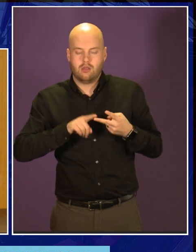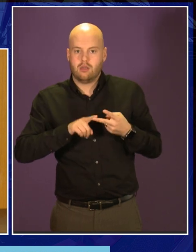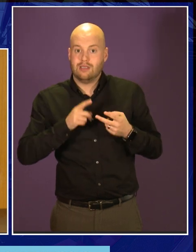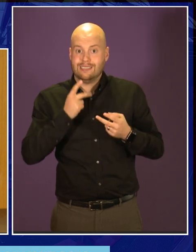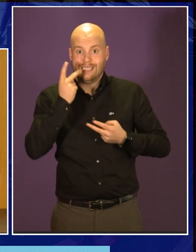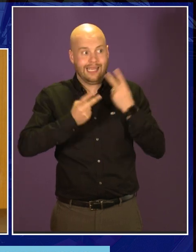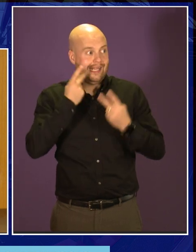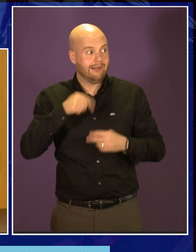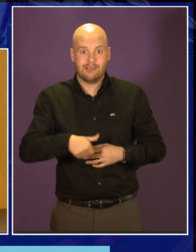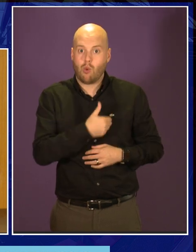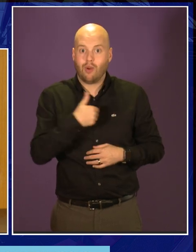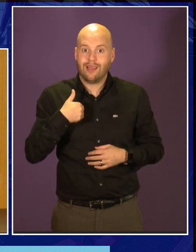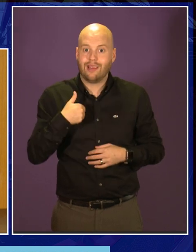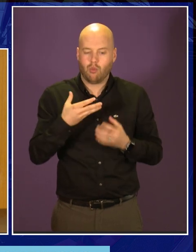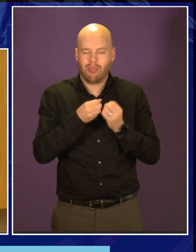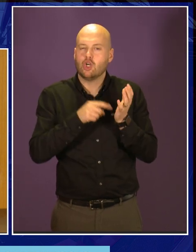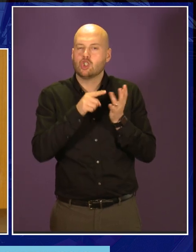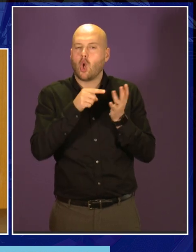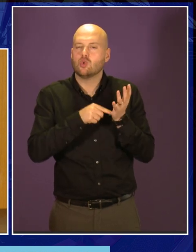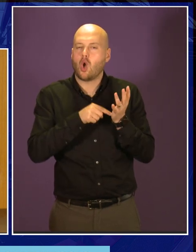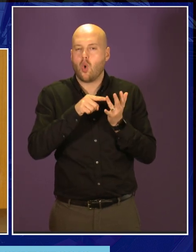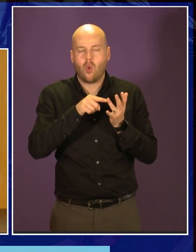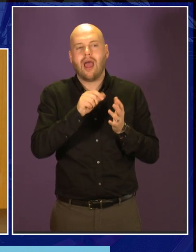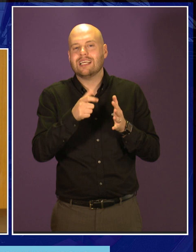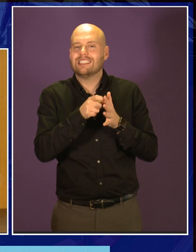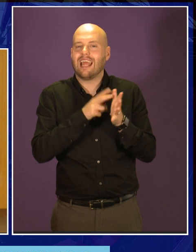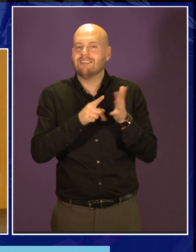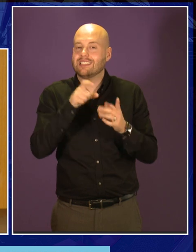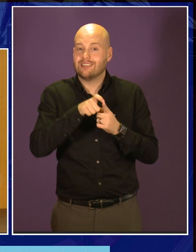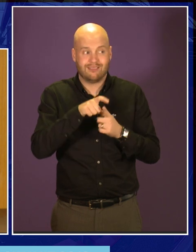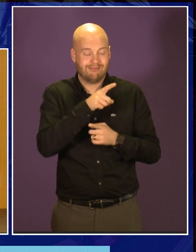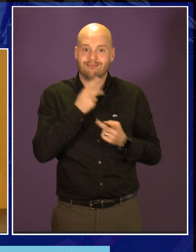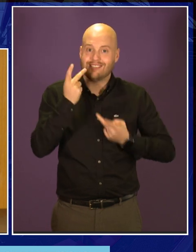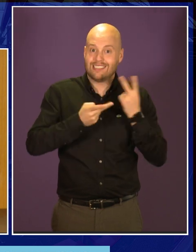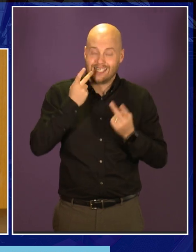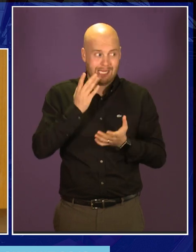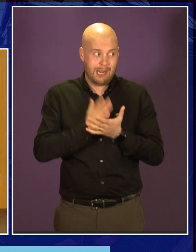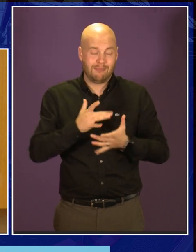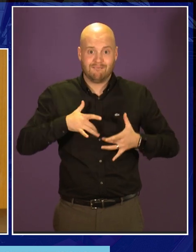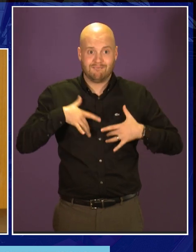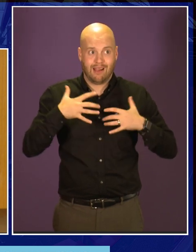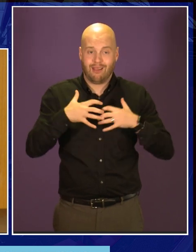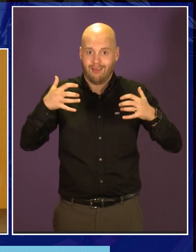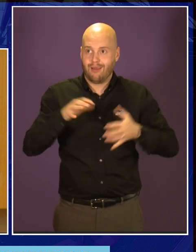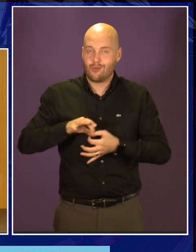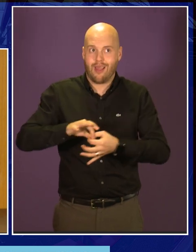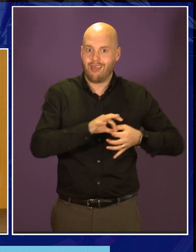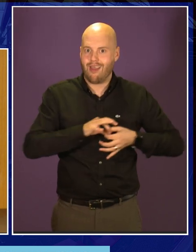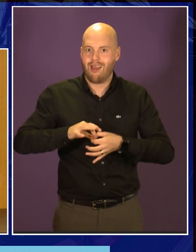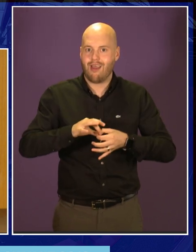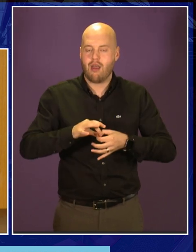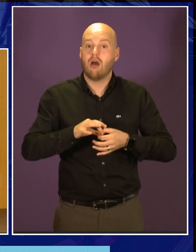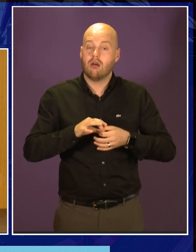singing this morning with Toto and David, which though they were not part of the culture in a networked world stream, definitely connected all the way across. And